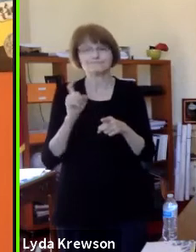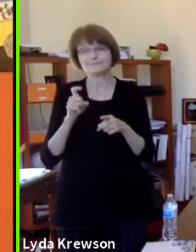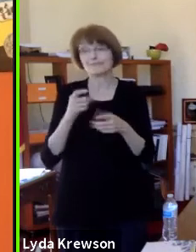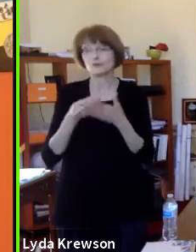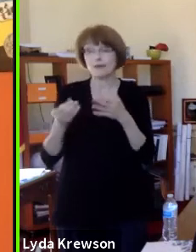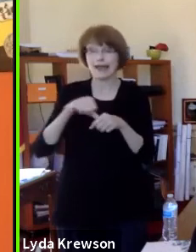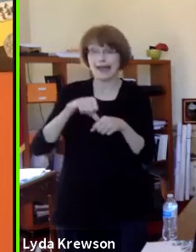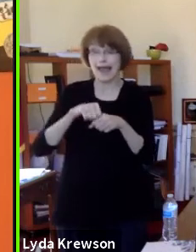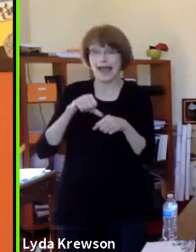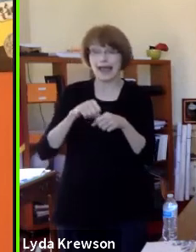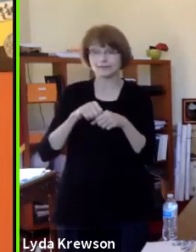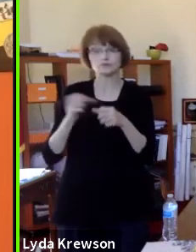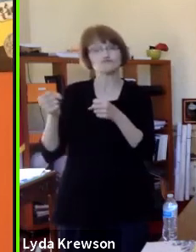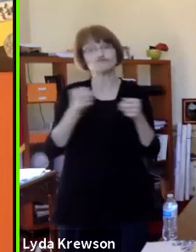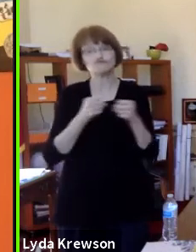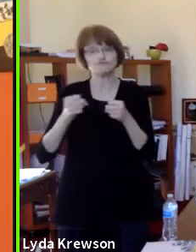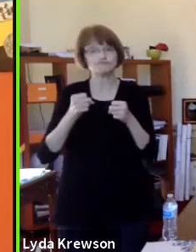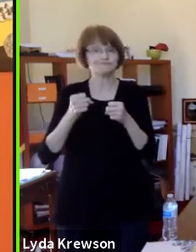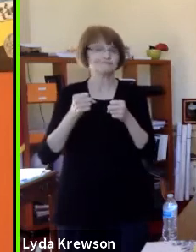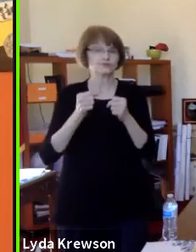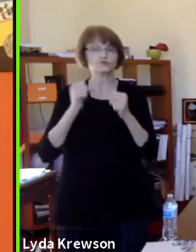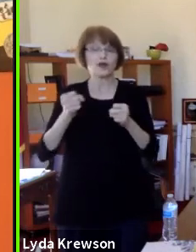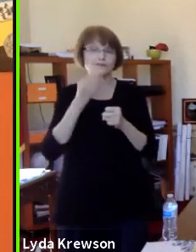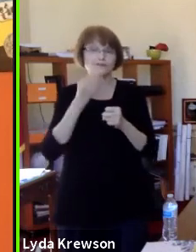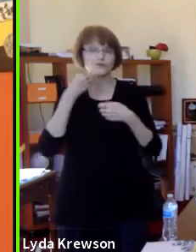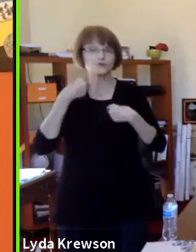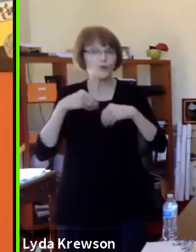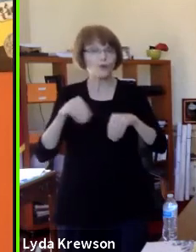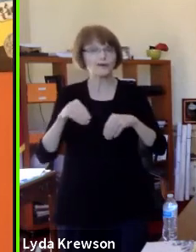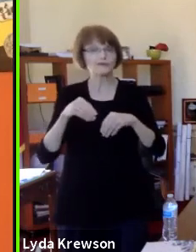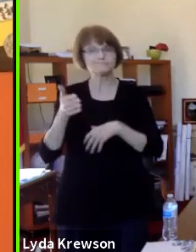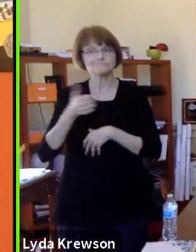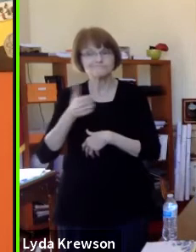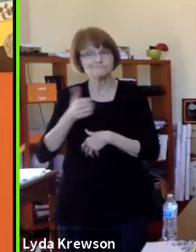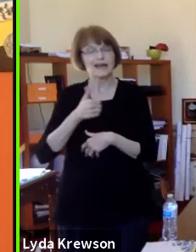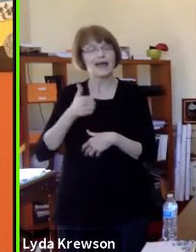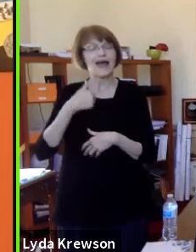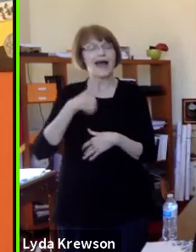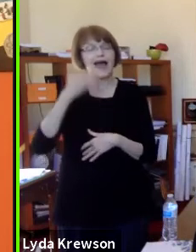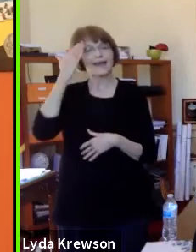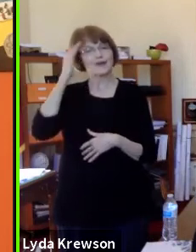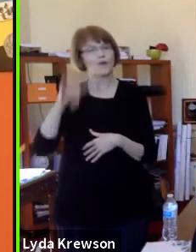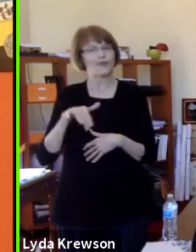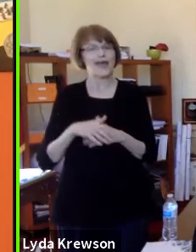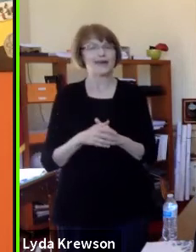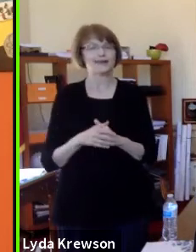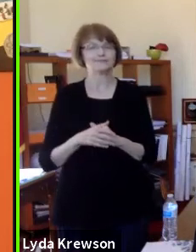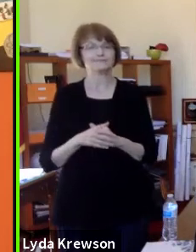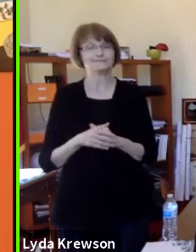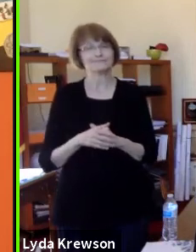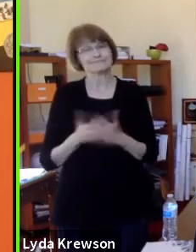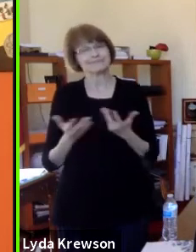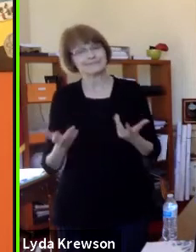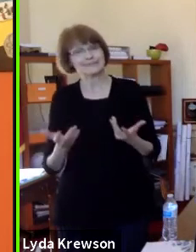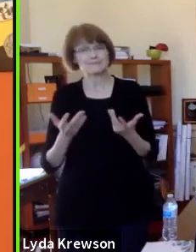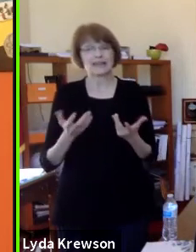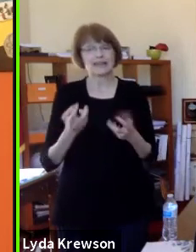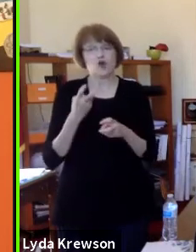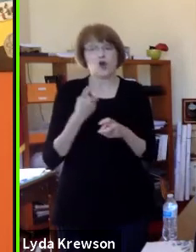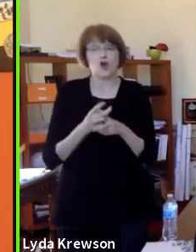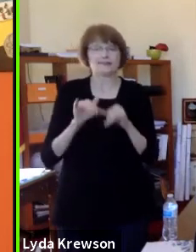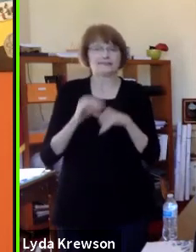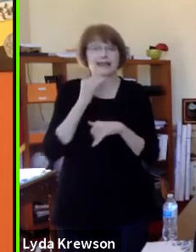buy gas to be able to get to the grocery store. So I know that it's probably hard to